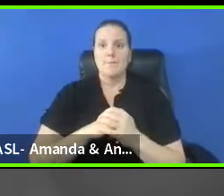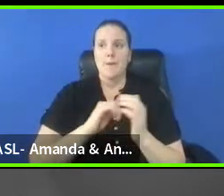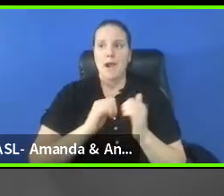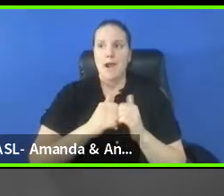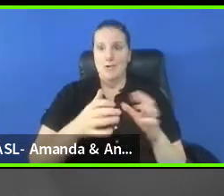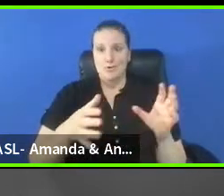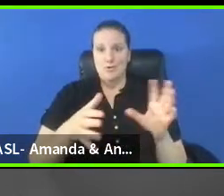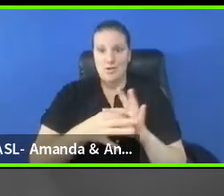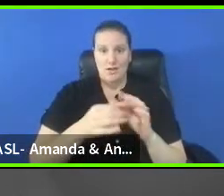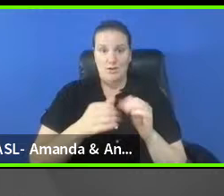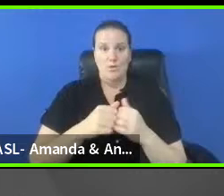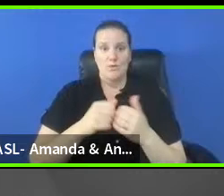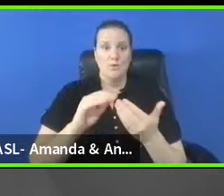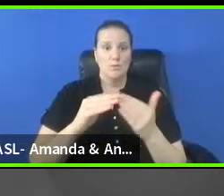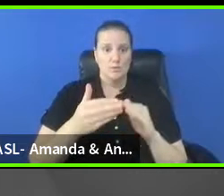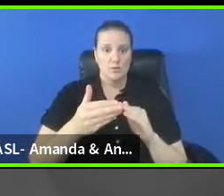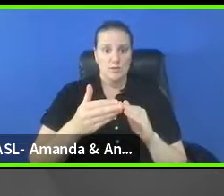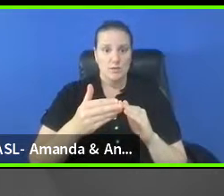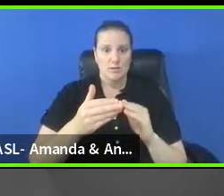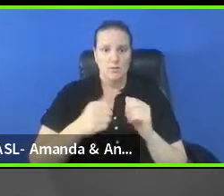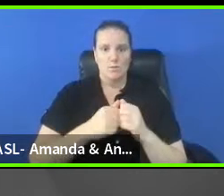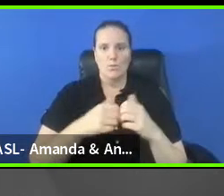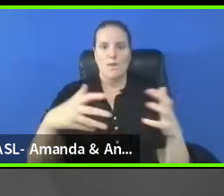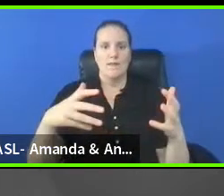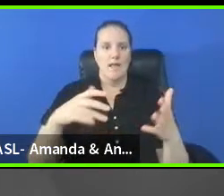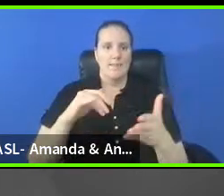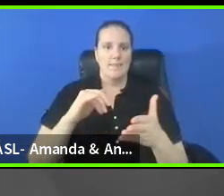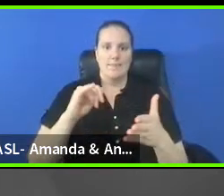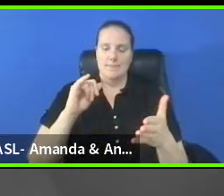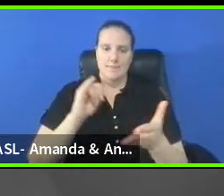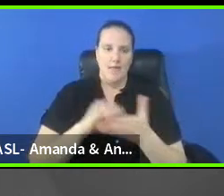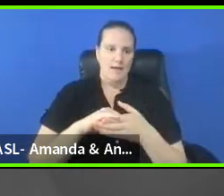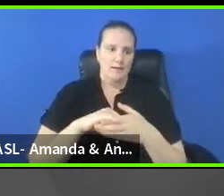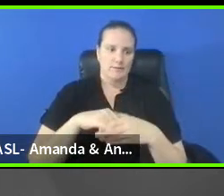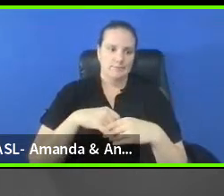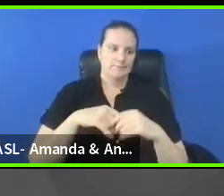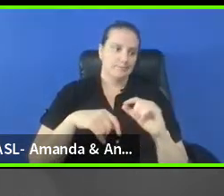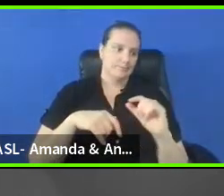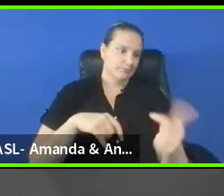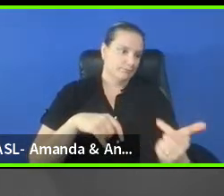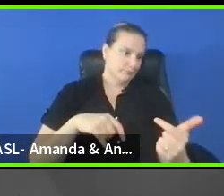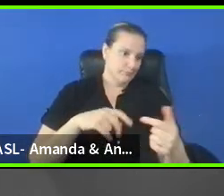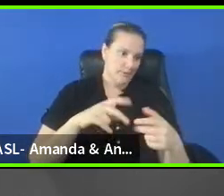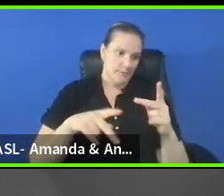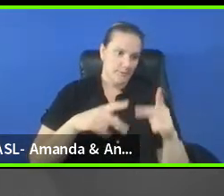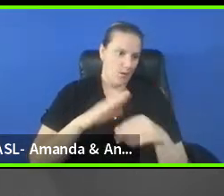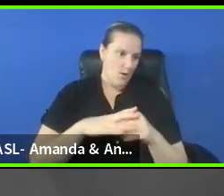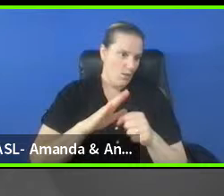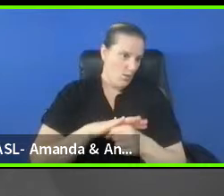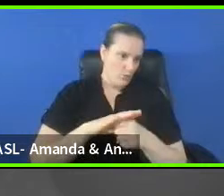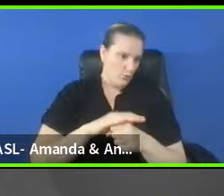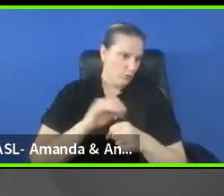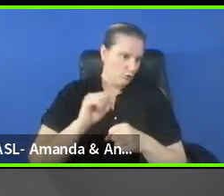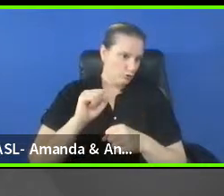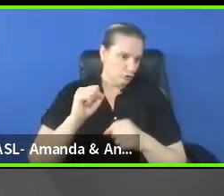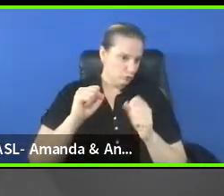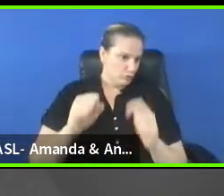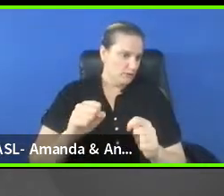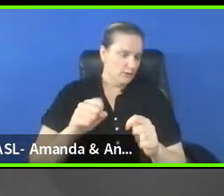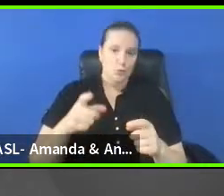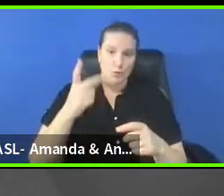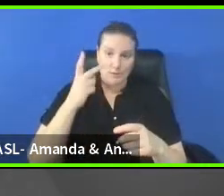to the community without it just being dumping folks off onto local streets. So you're going to see